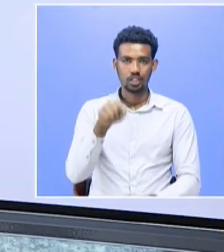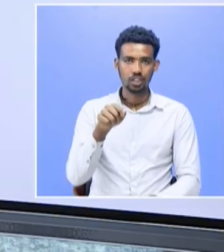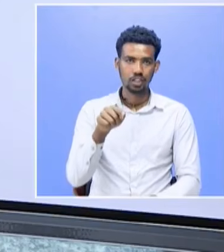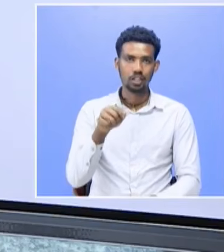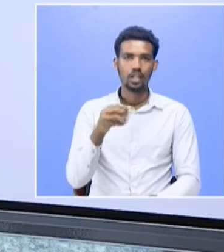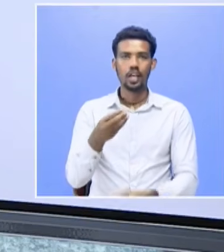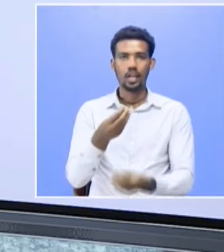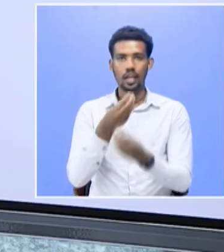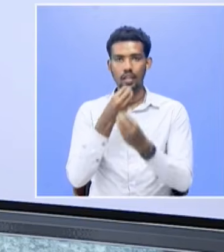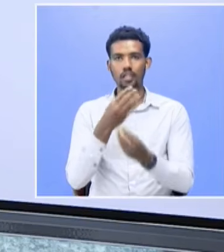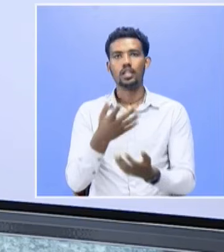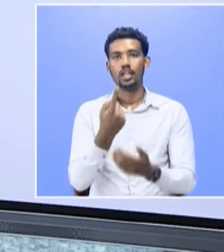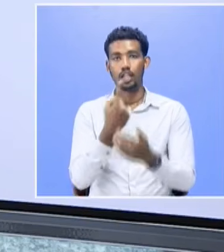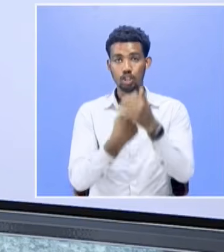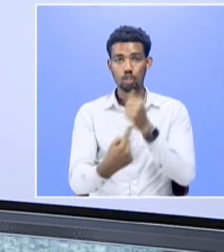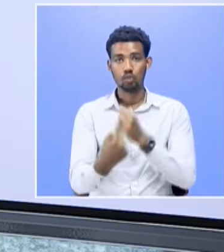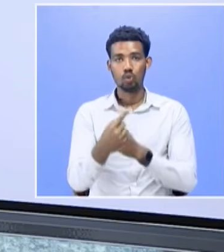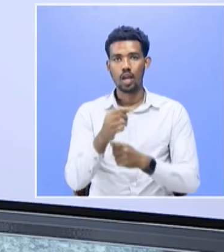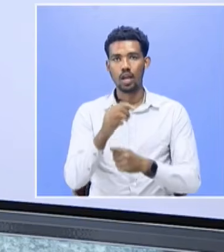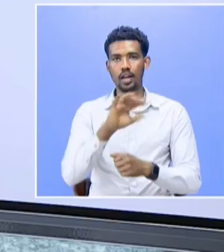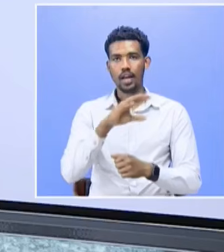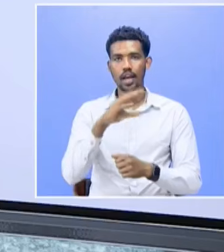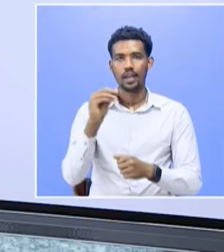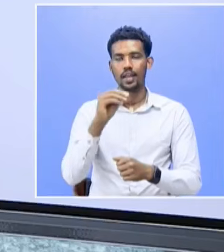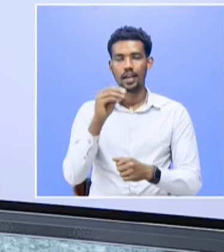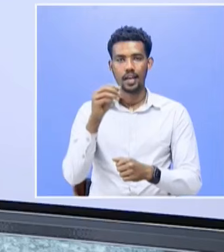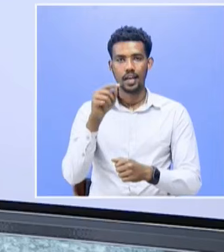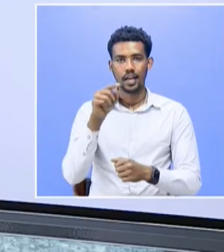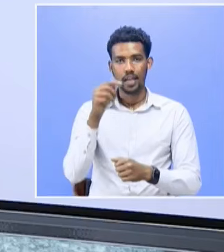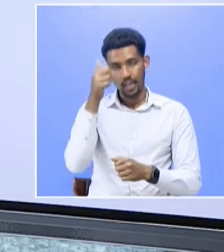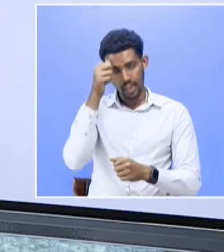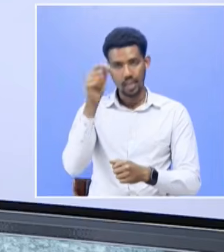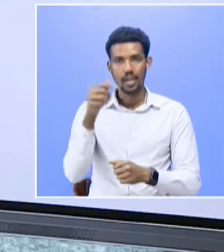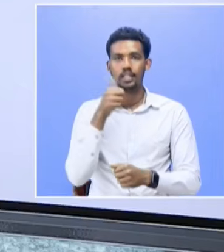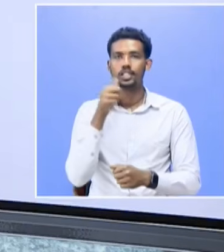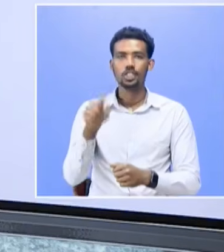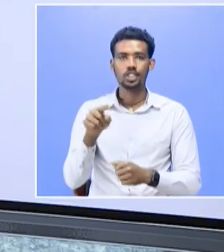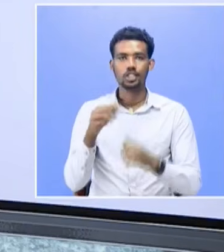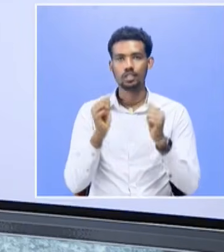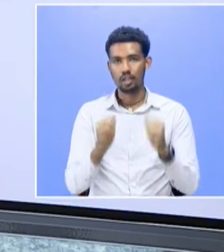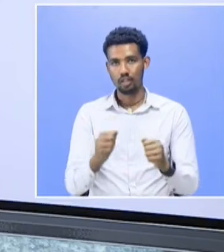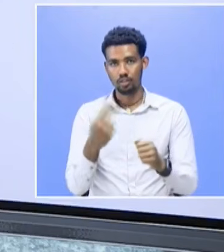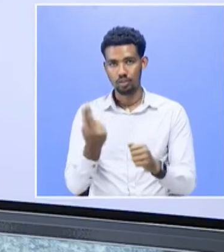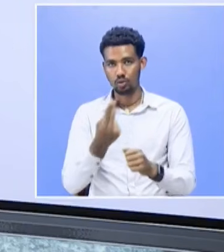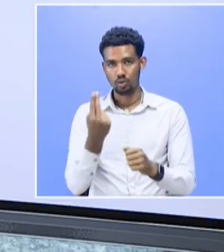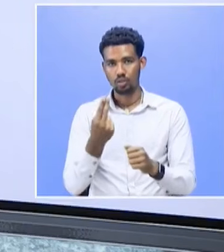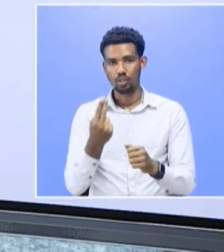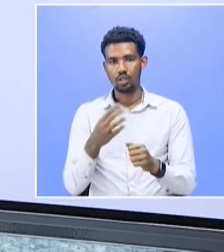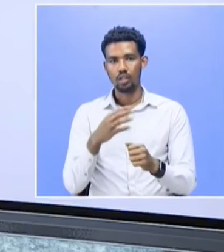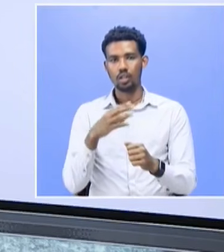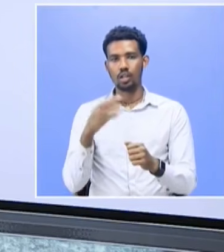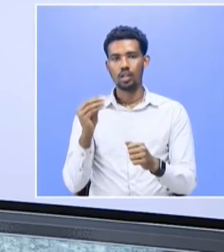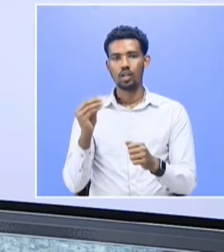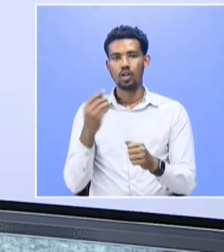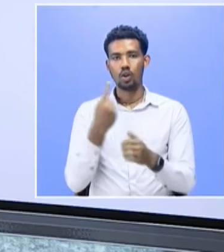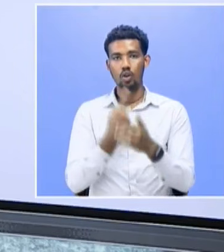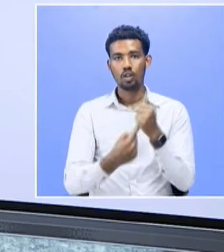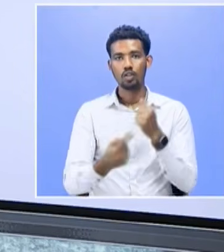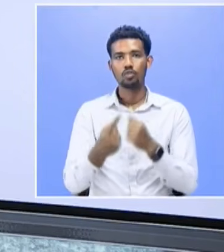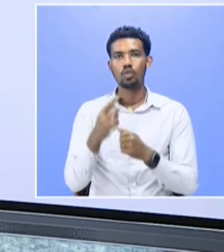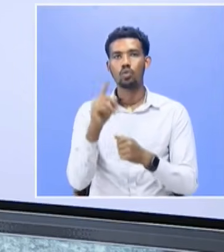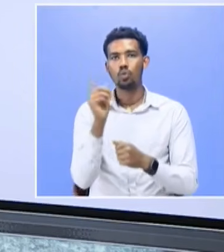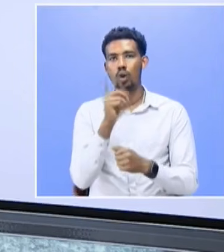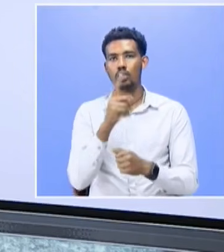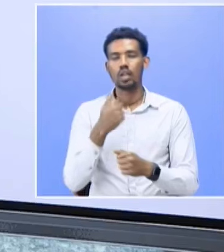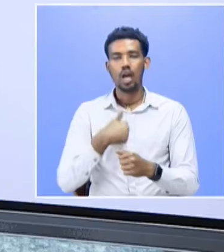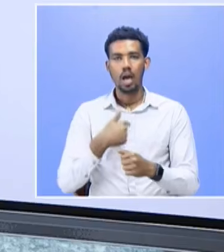and also for singular, and also he. But am only for what? I. Like I am a student, I